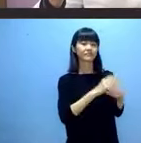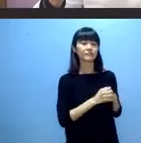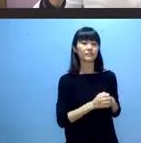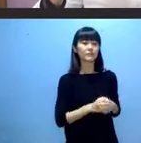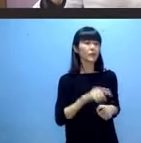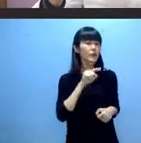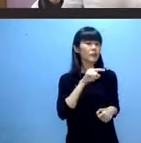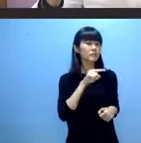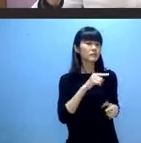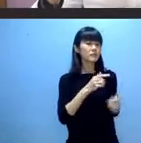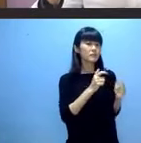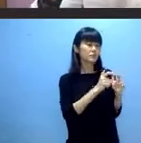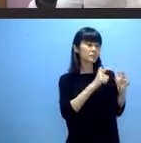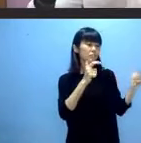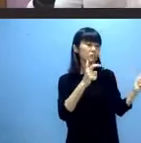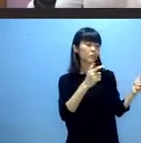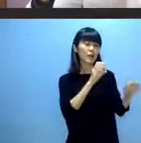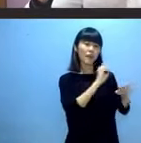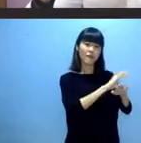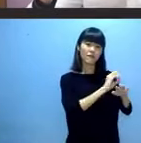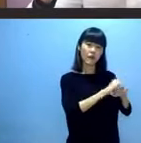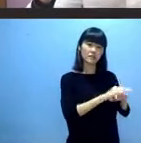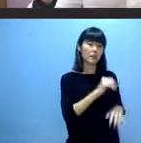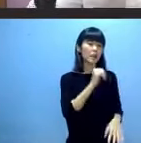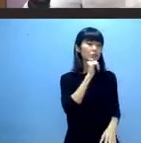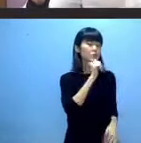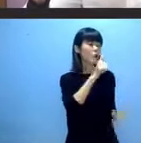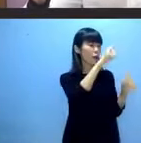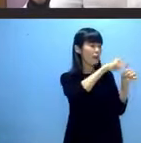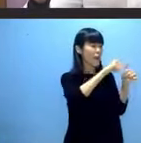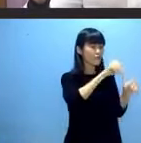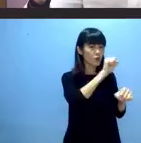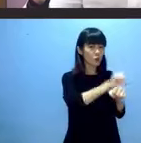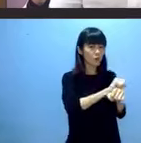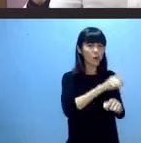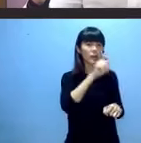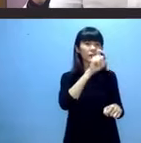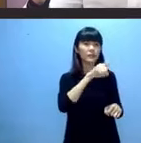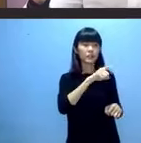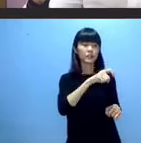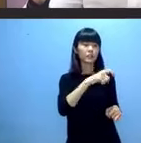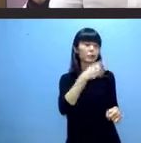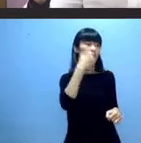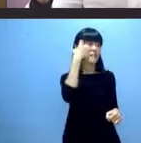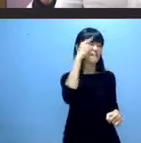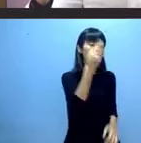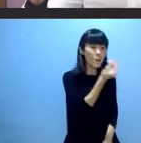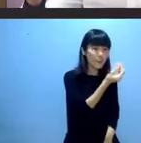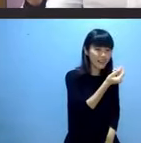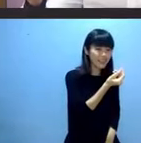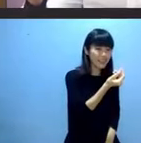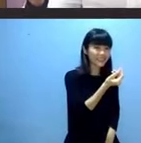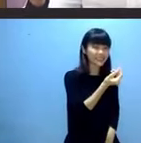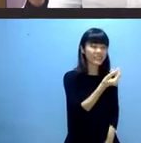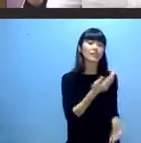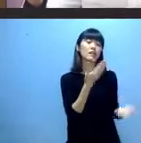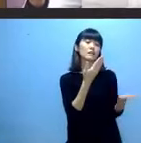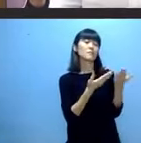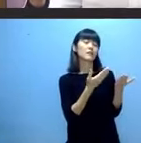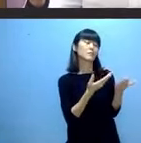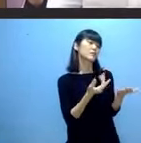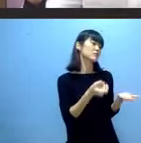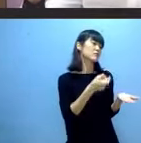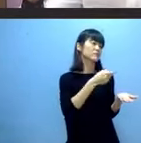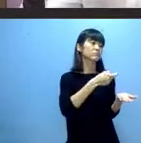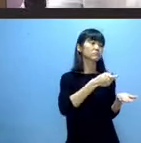right? That not every piece of work needs to be for dollars and cents, right? It could just be having coffee. It could just be having